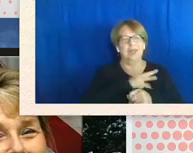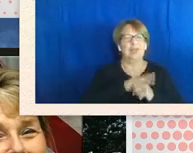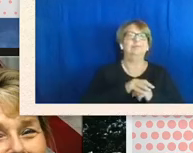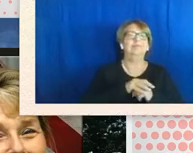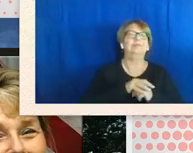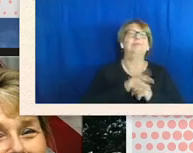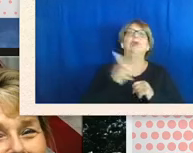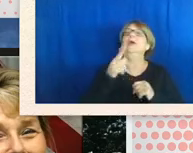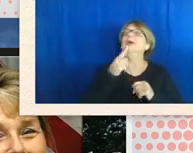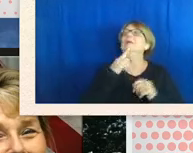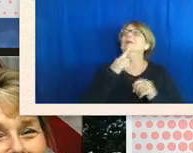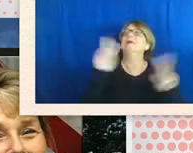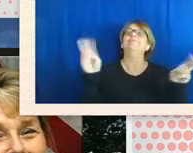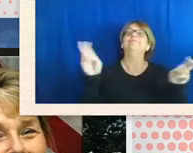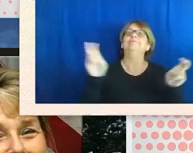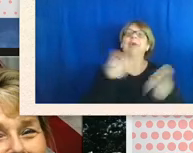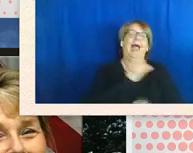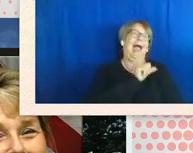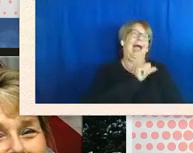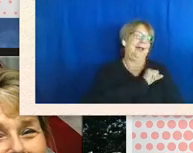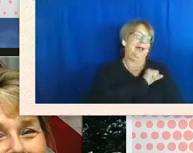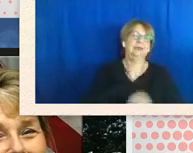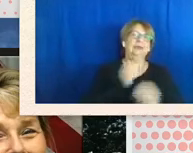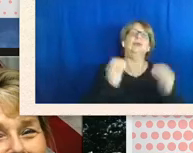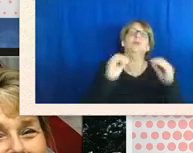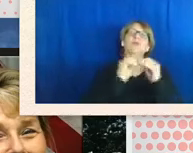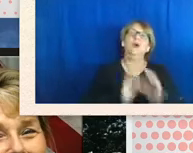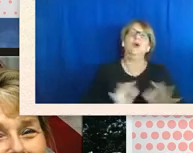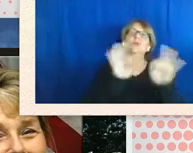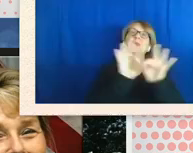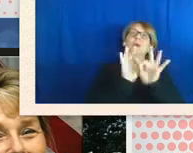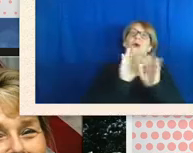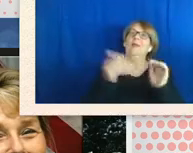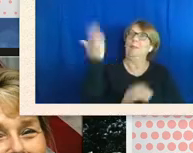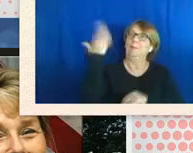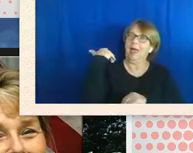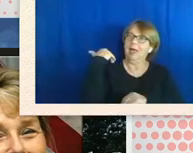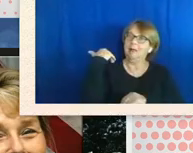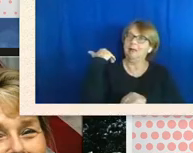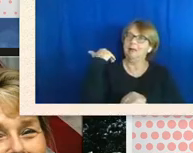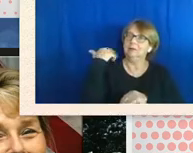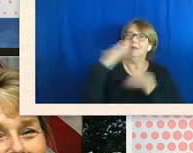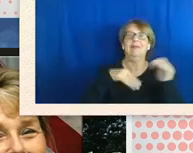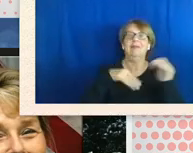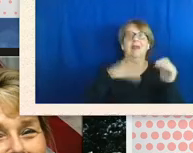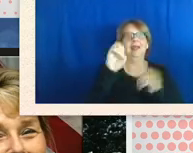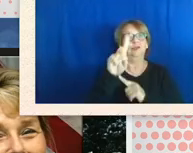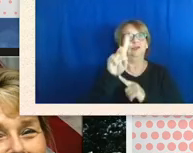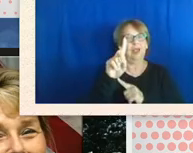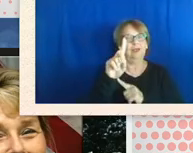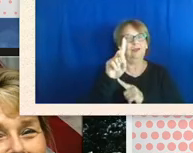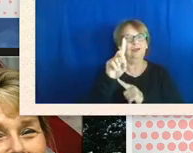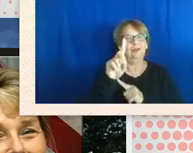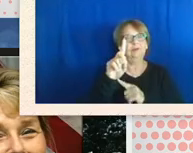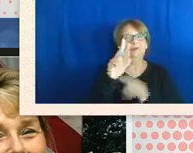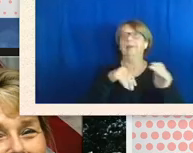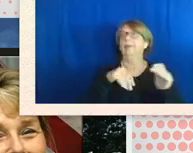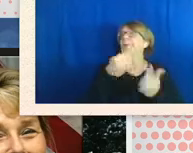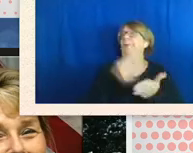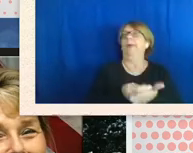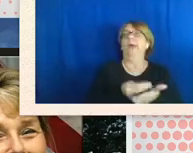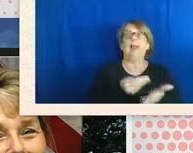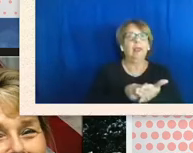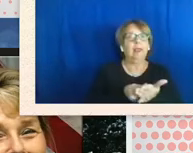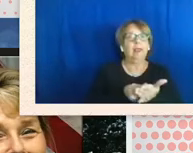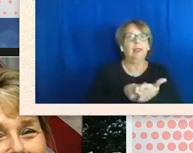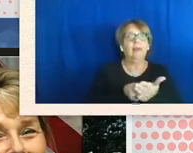attitude is more important than the past, than education, than money, than